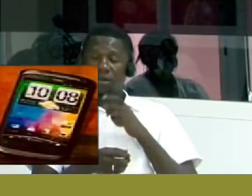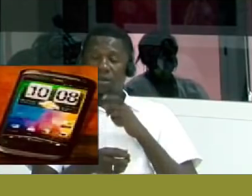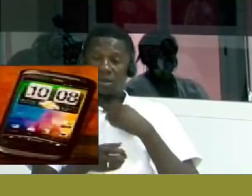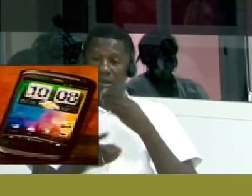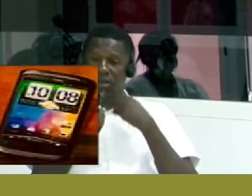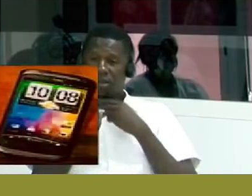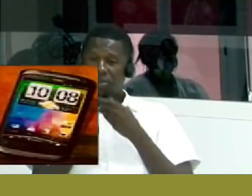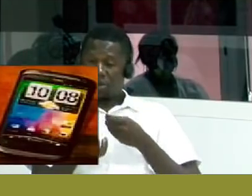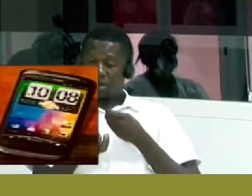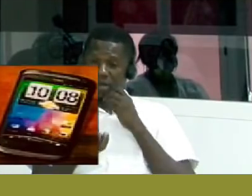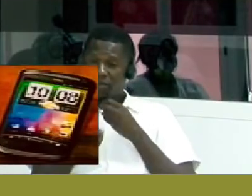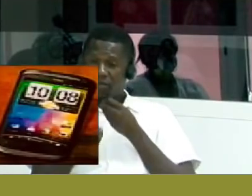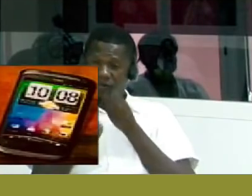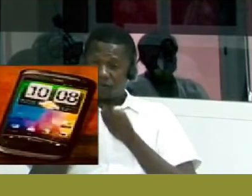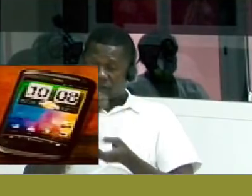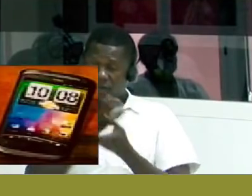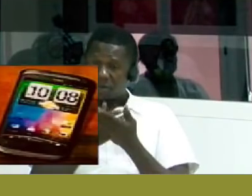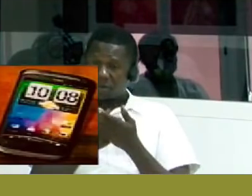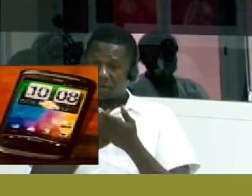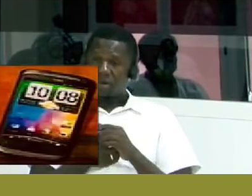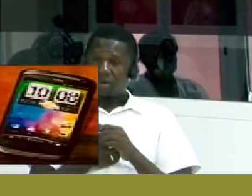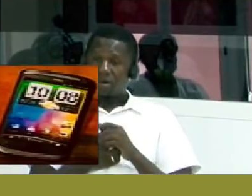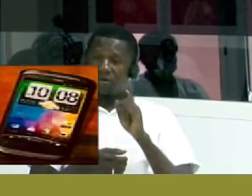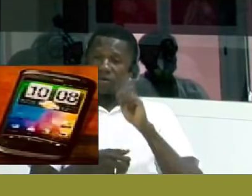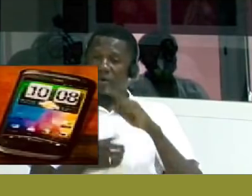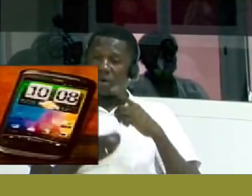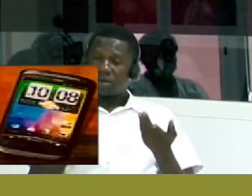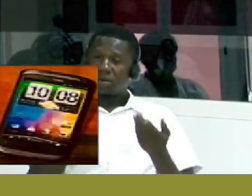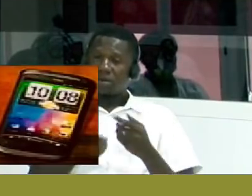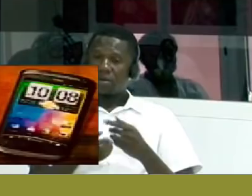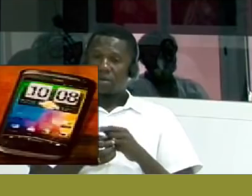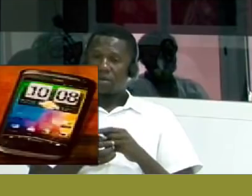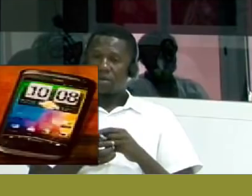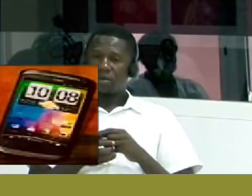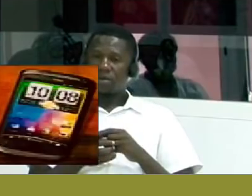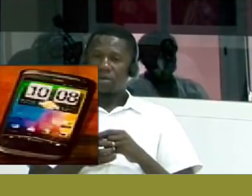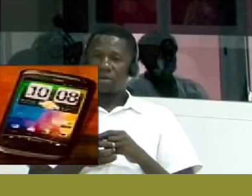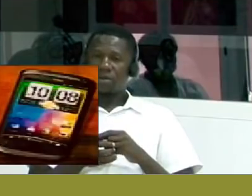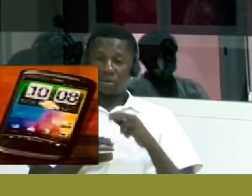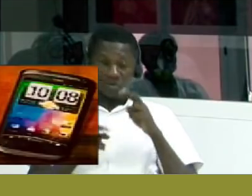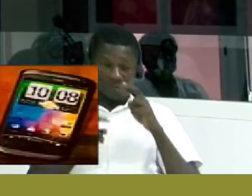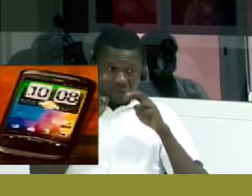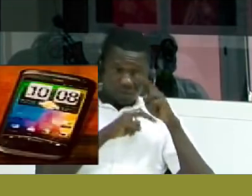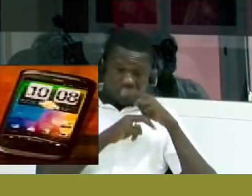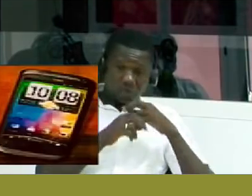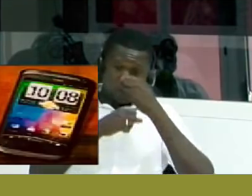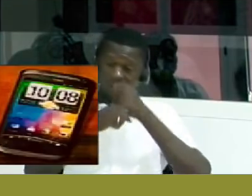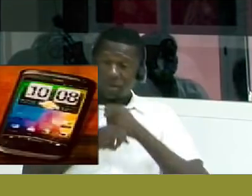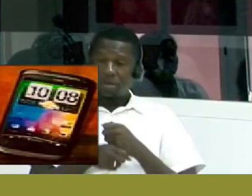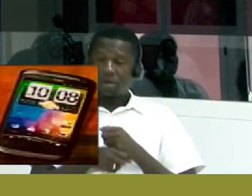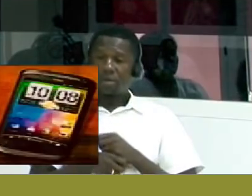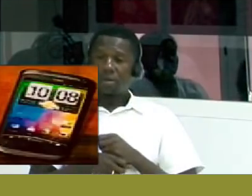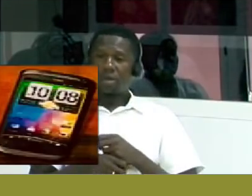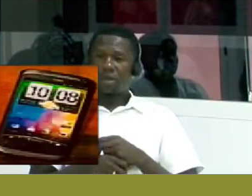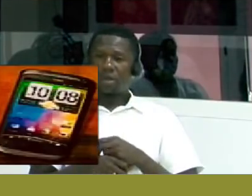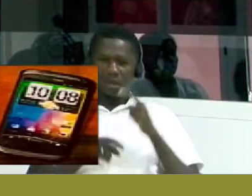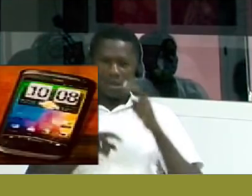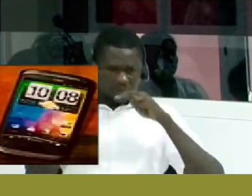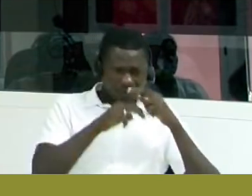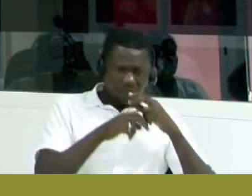what? He said, you know, to be spying on the church. Spy church for what? I also knew of a